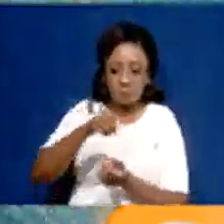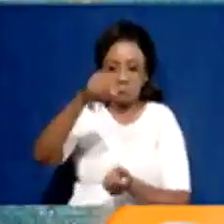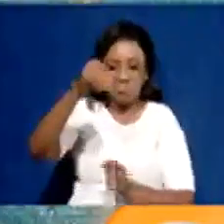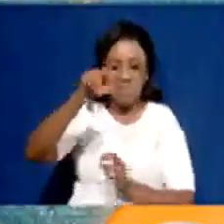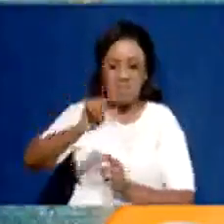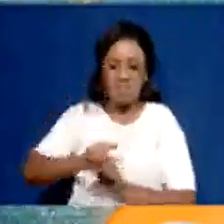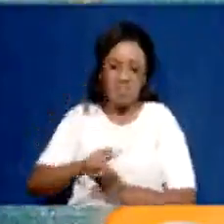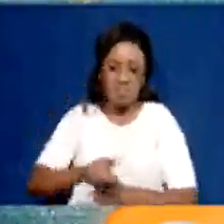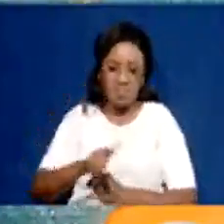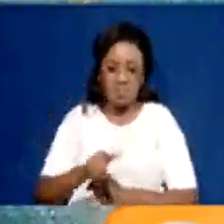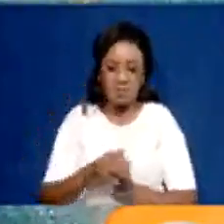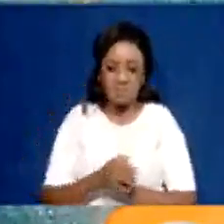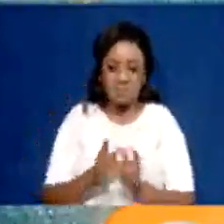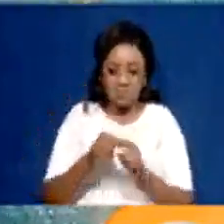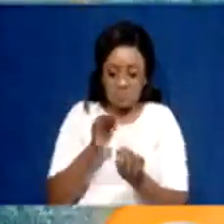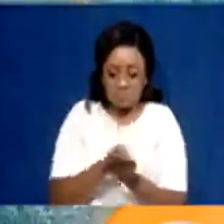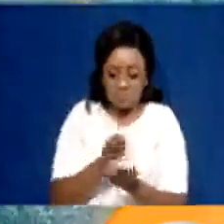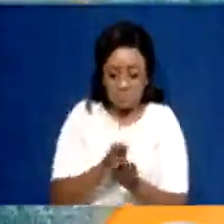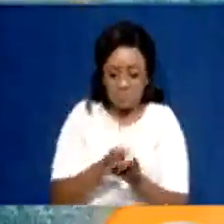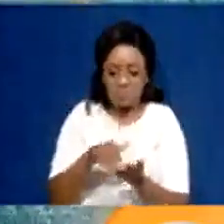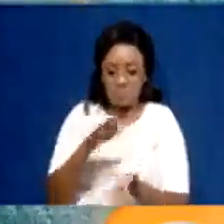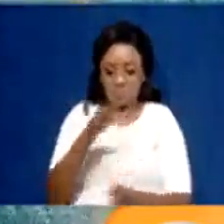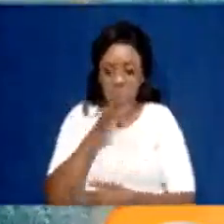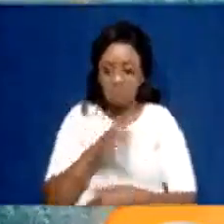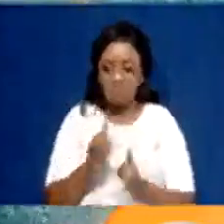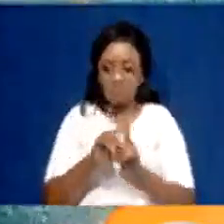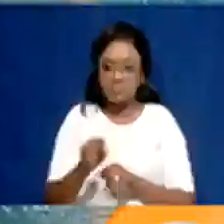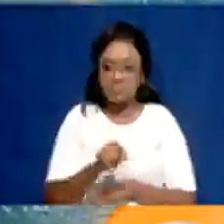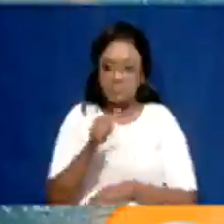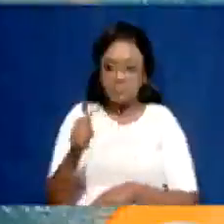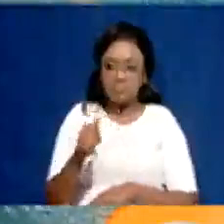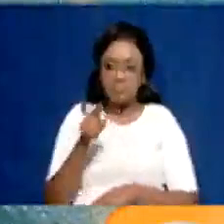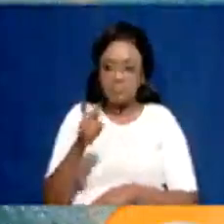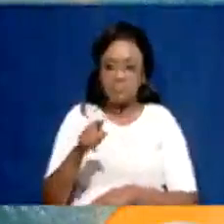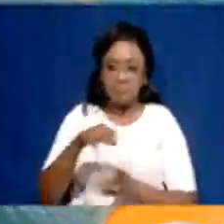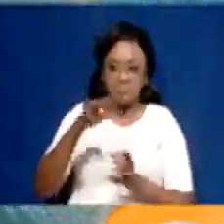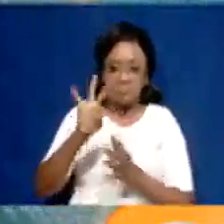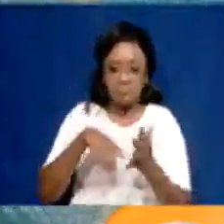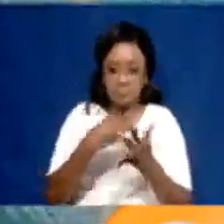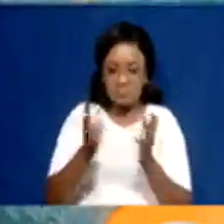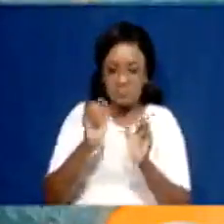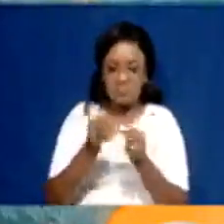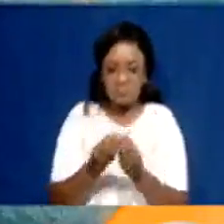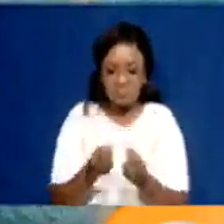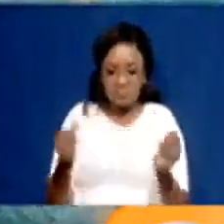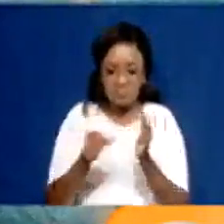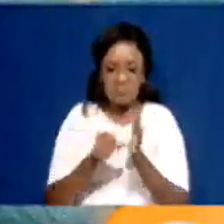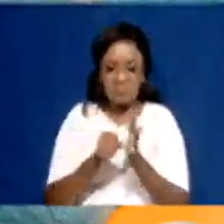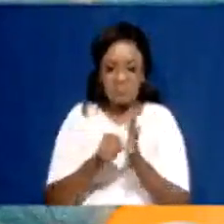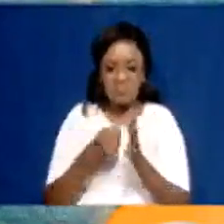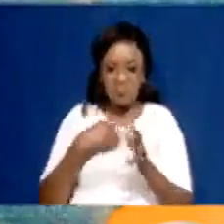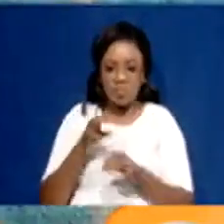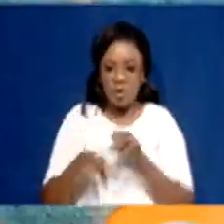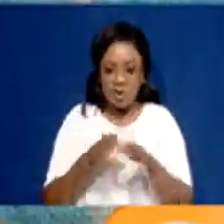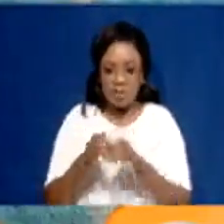be, water will be conserved. The other thing, this shade net will be able to address the problem of predators.